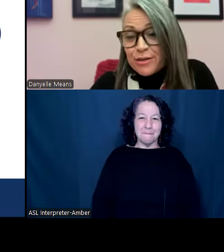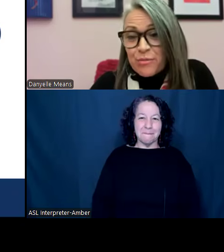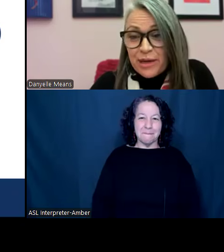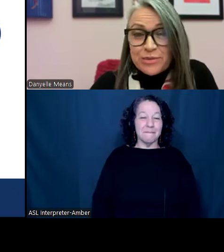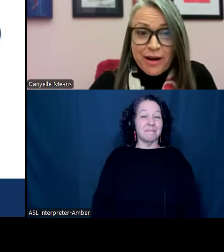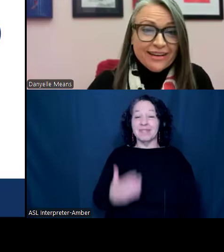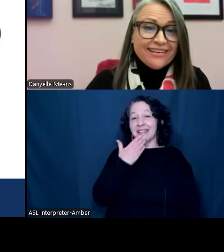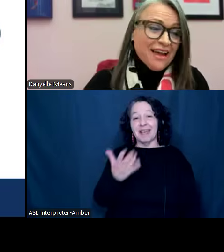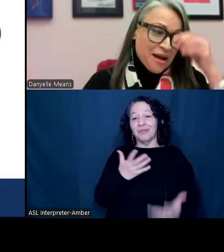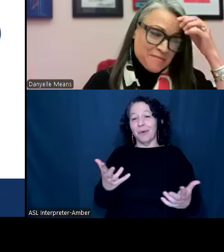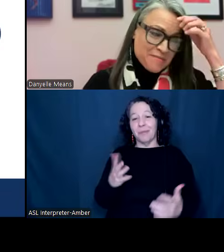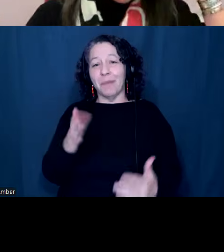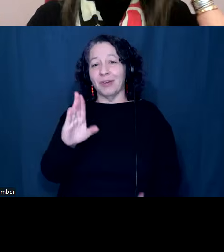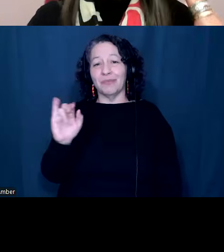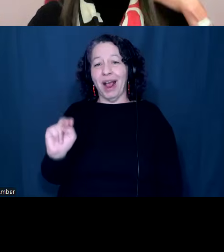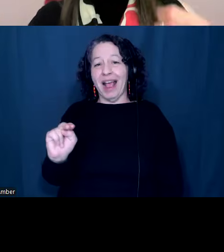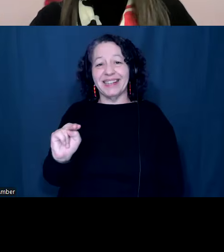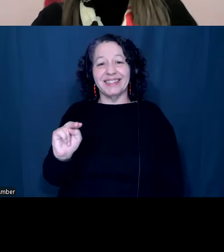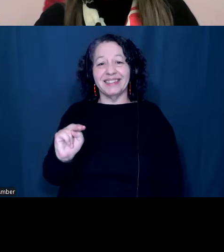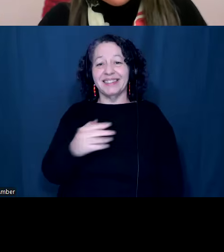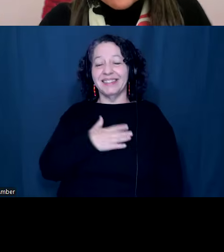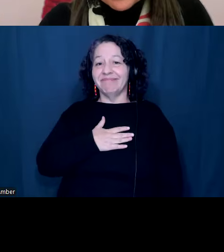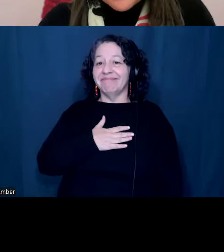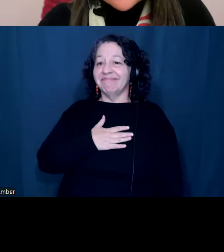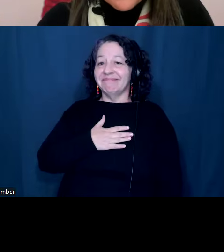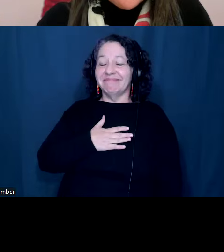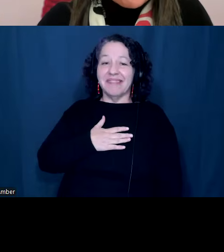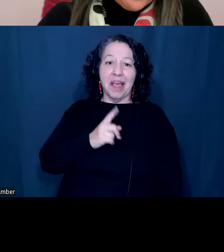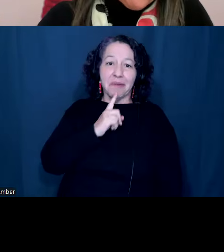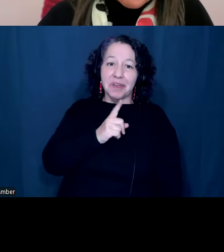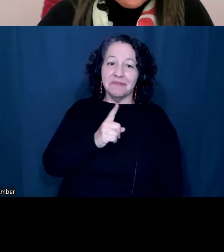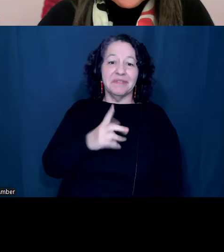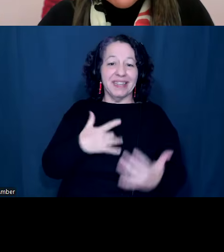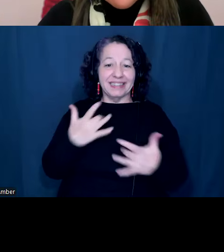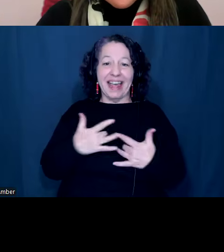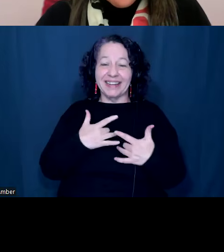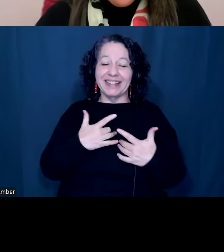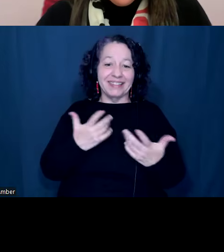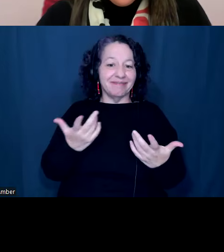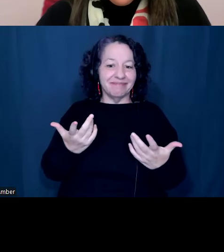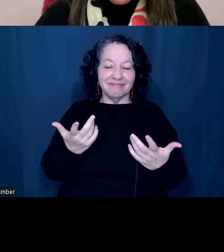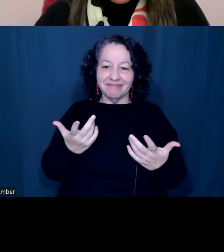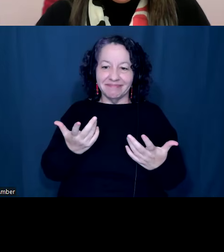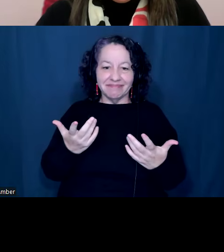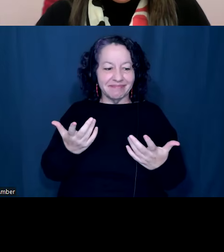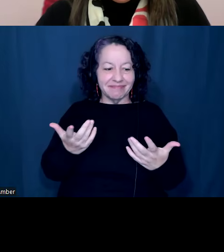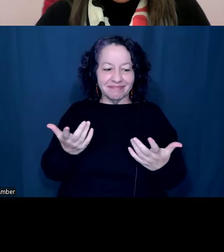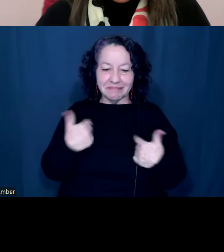Thank you so much, Brian. I am really, really excited to be here for this evening.